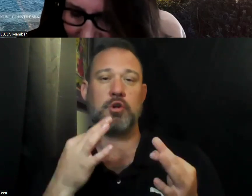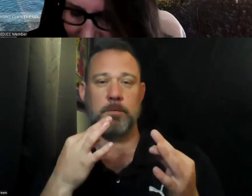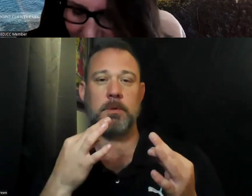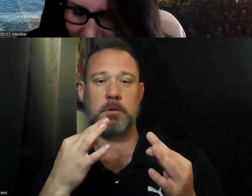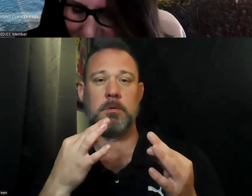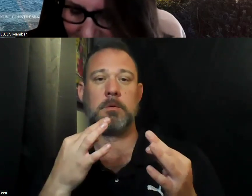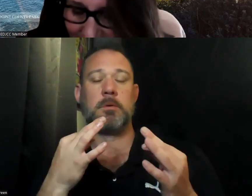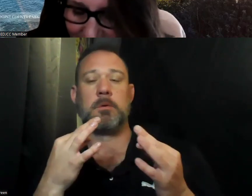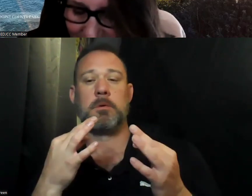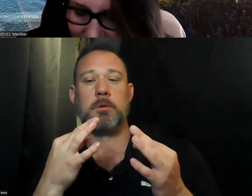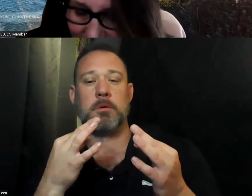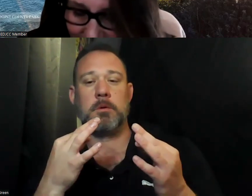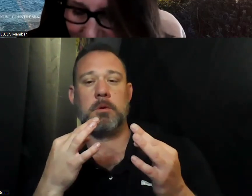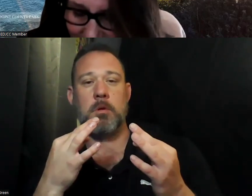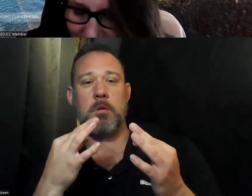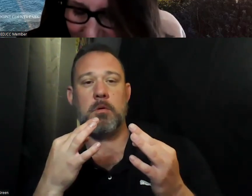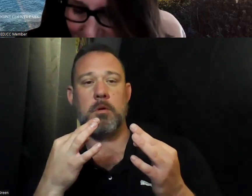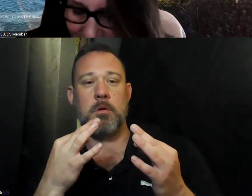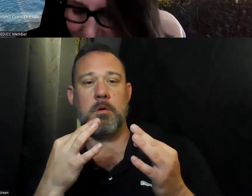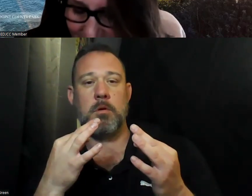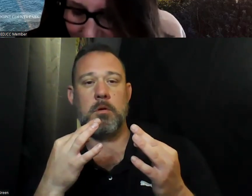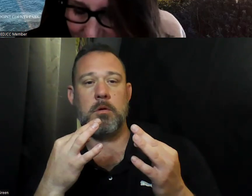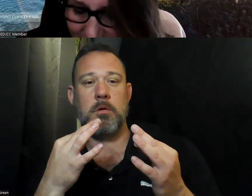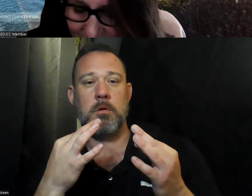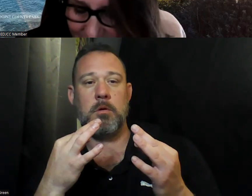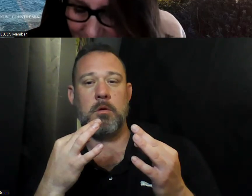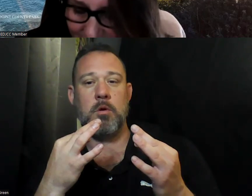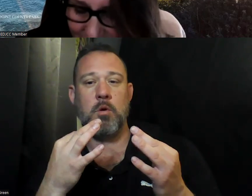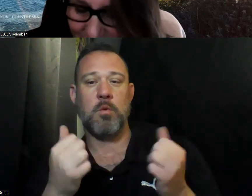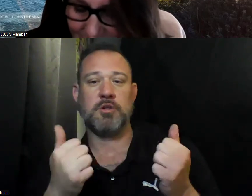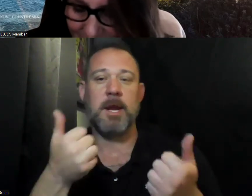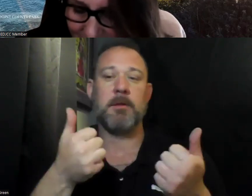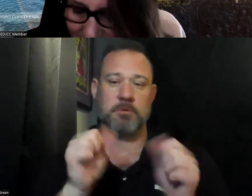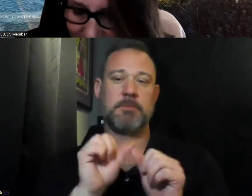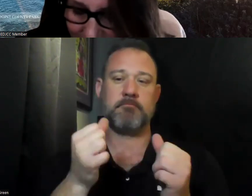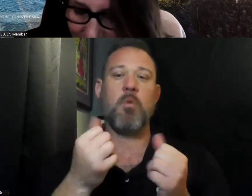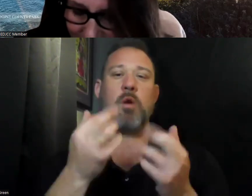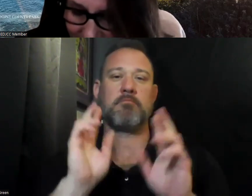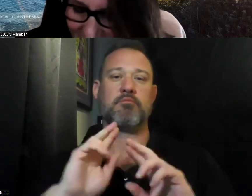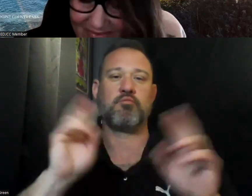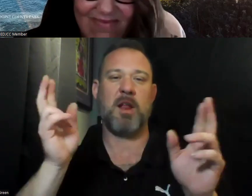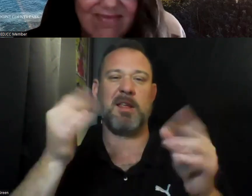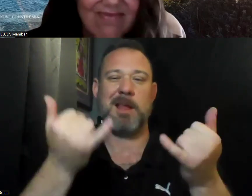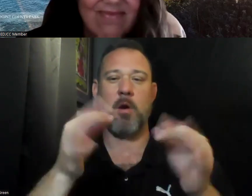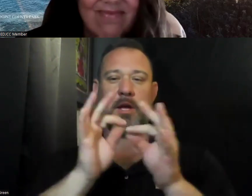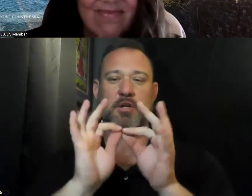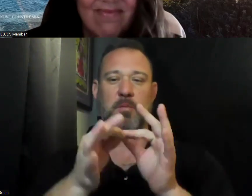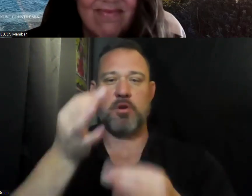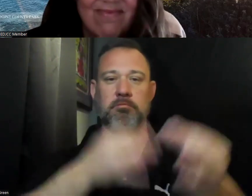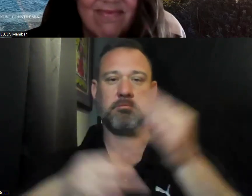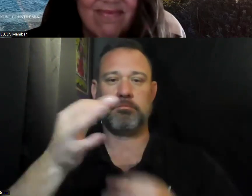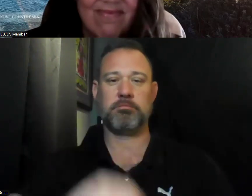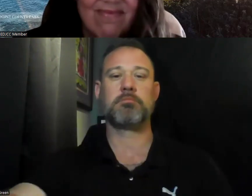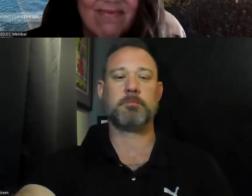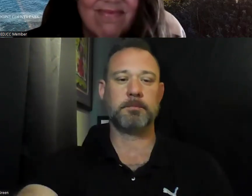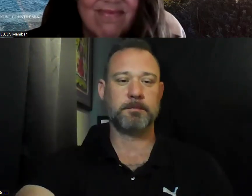the situation, the setting in which the abuse occurred, and which agencies should be involved in the response. That may involve coordination,